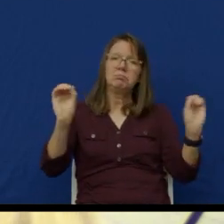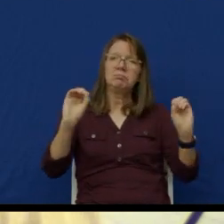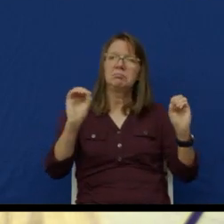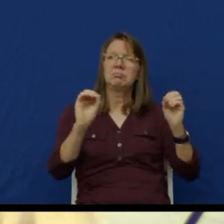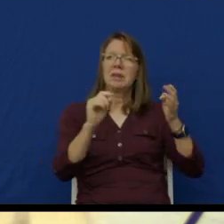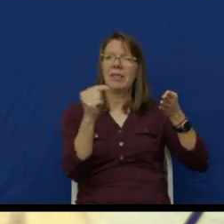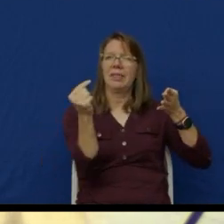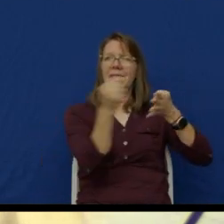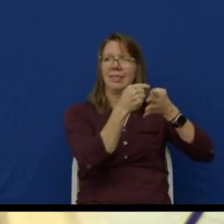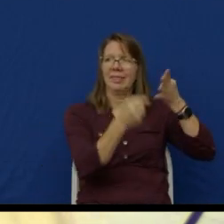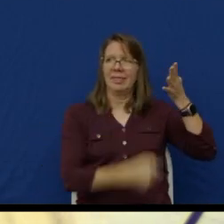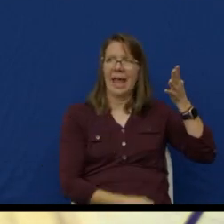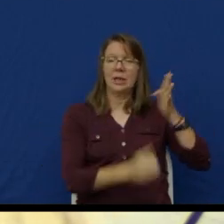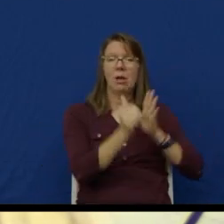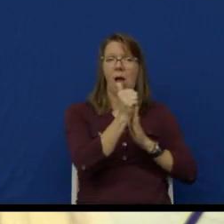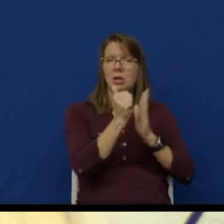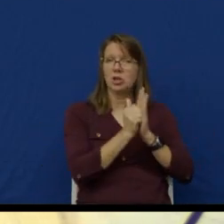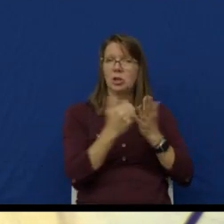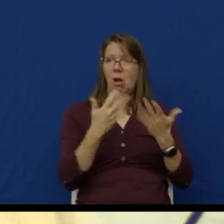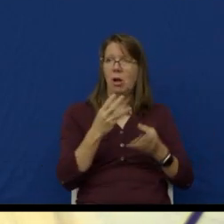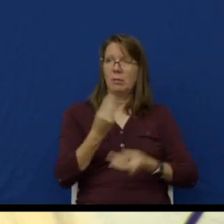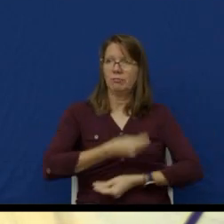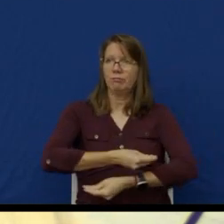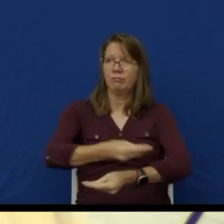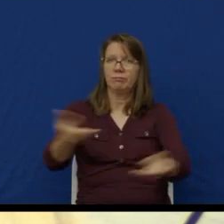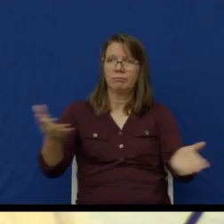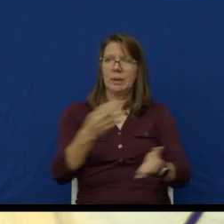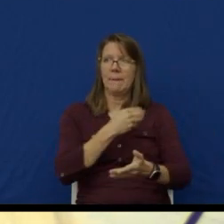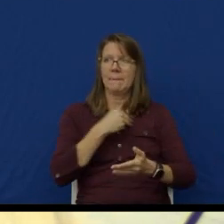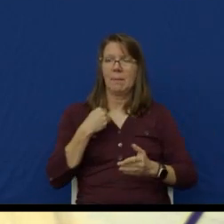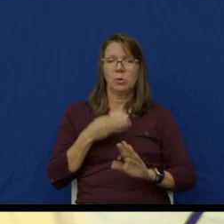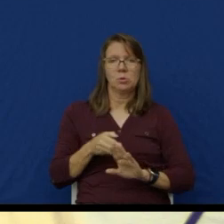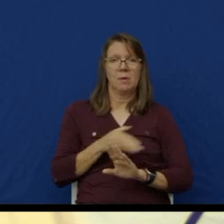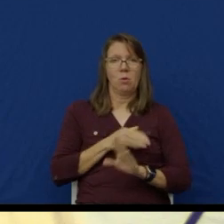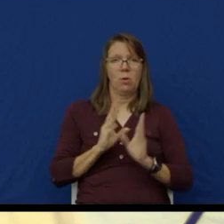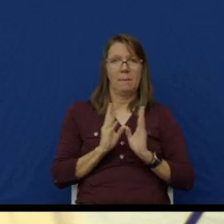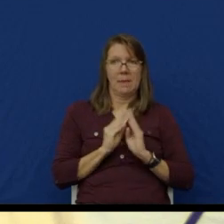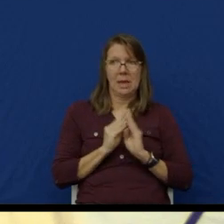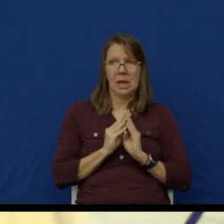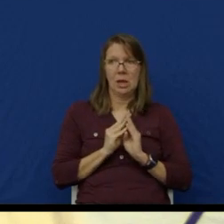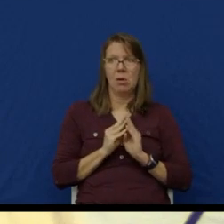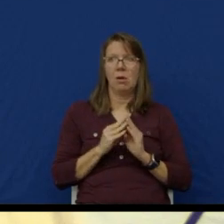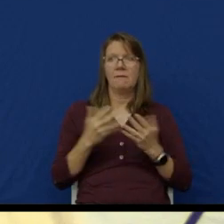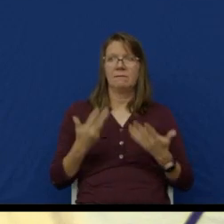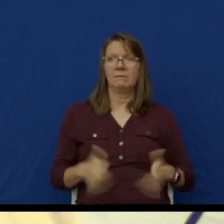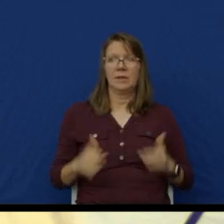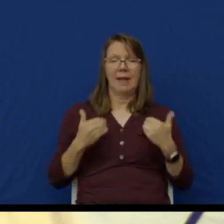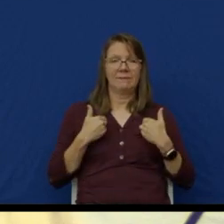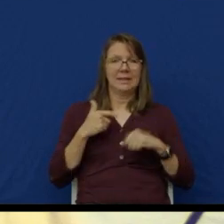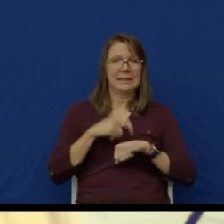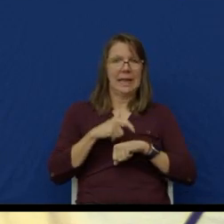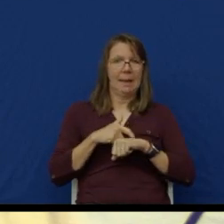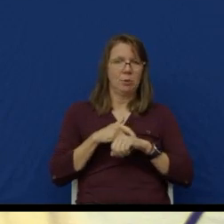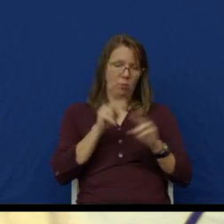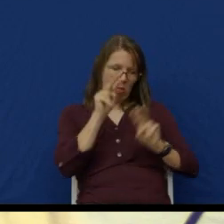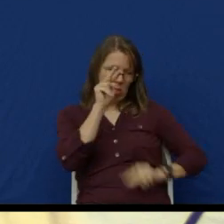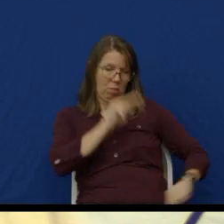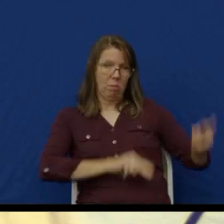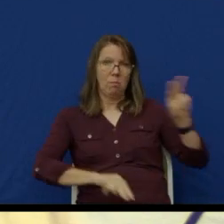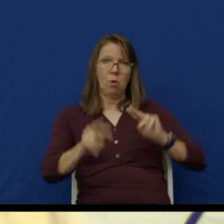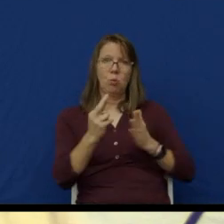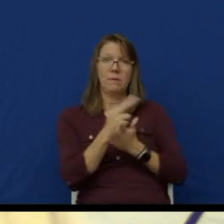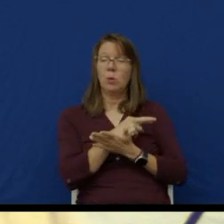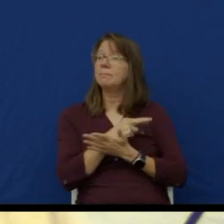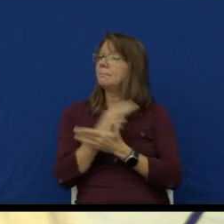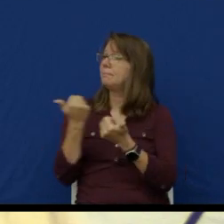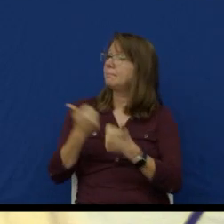was distributed to members in advance of the meeting to allow sufficient time for review. At this time, does any